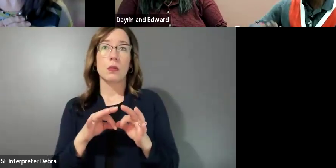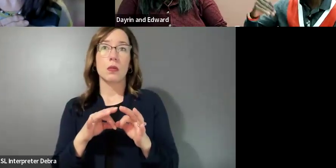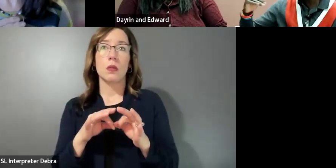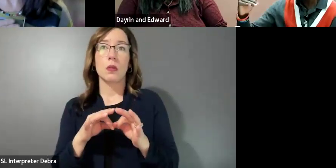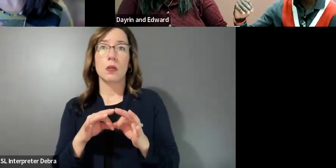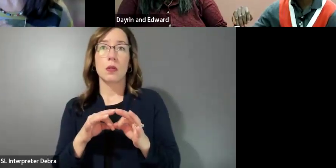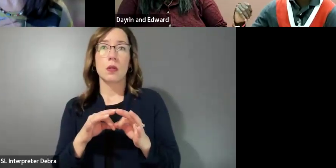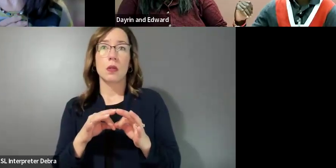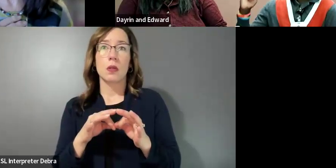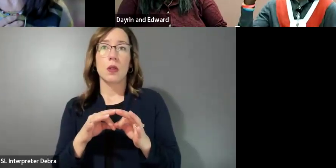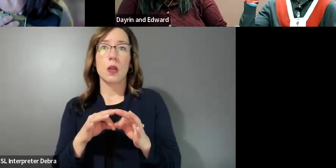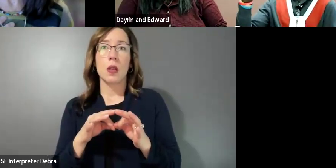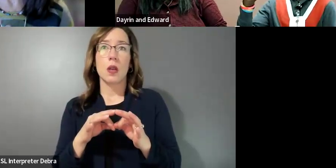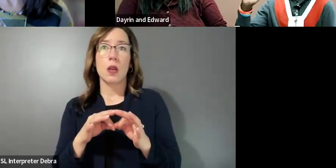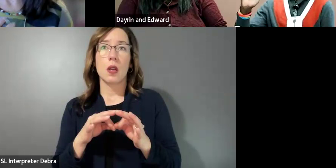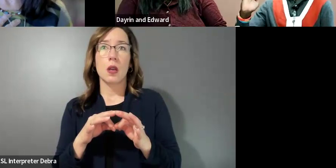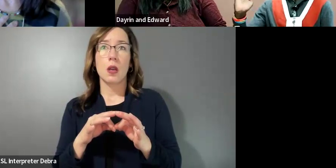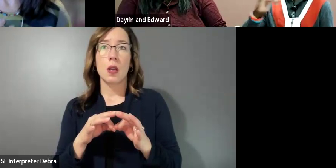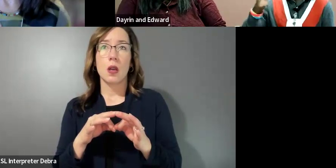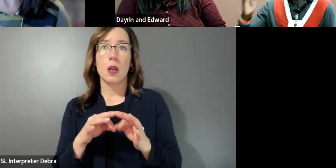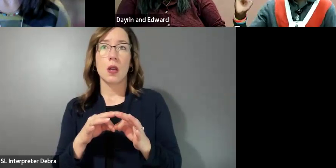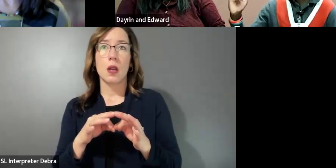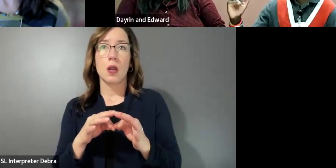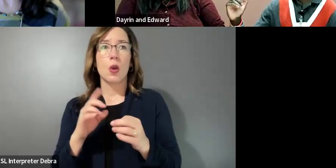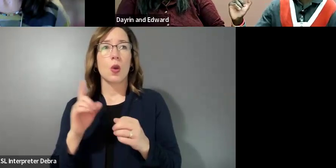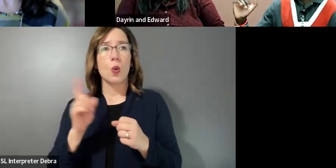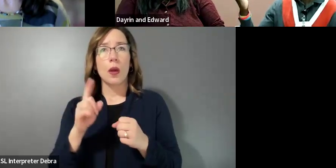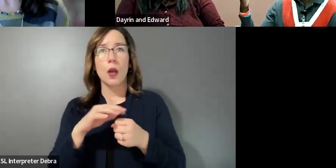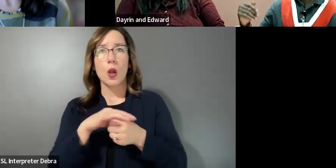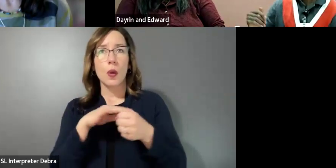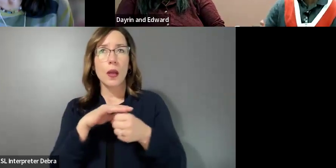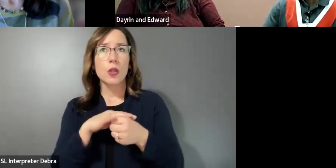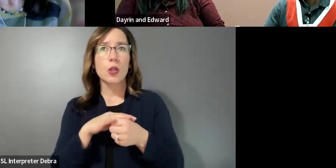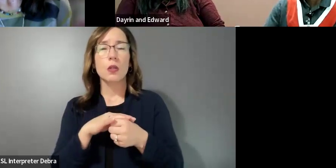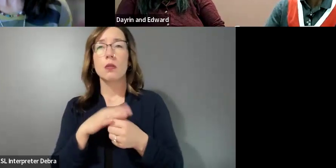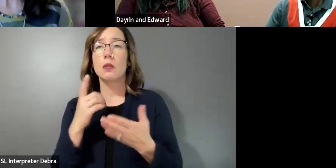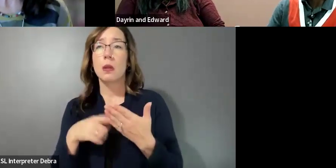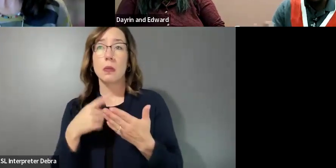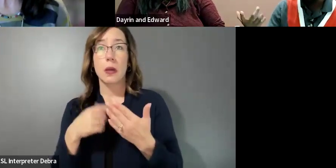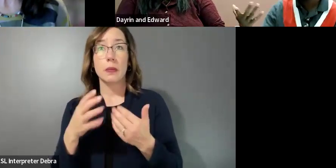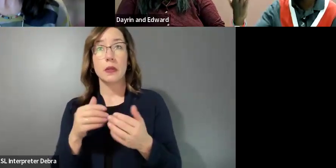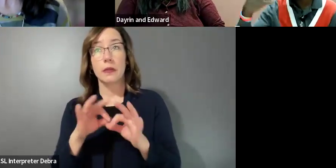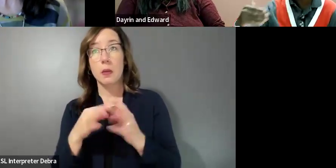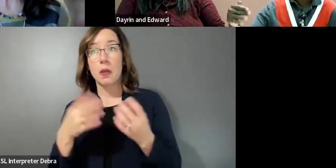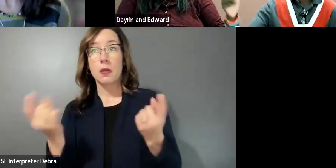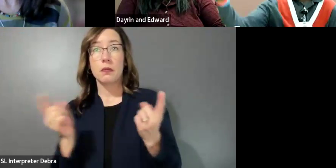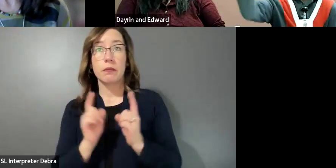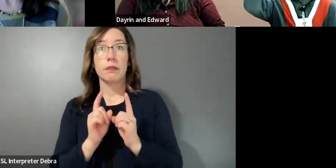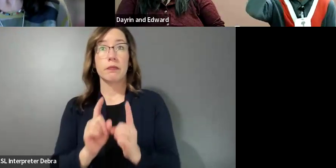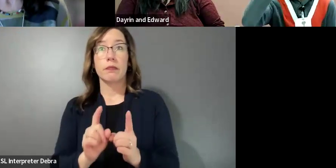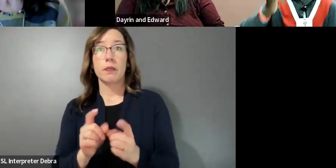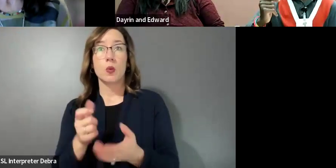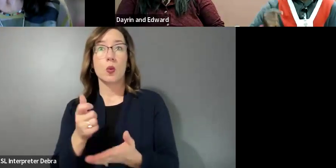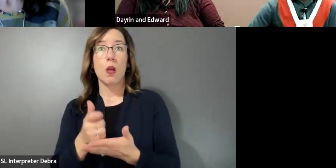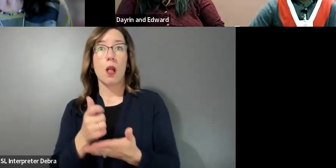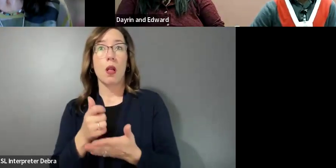Other than we are the located, but also we are the art. Sometimes it's very important, and